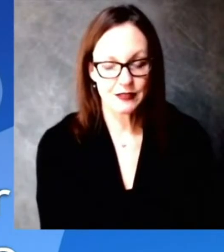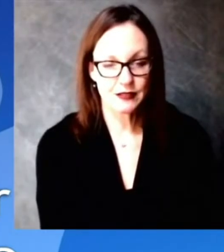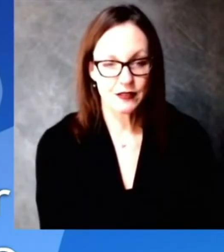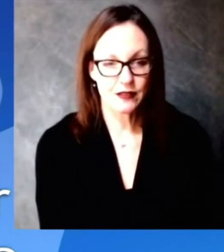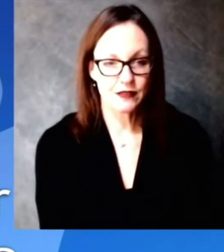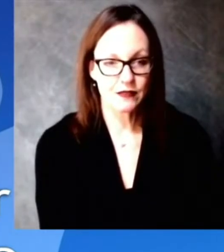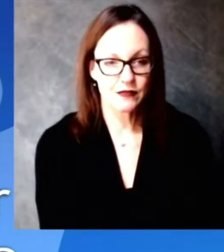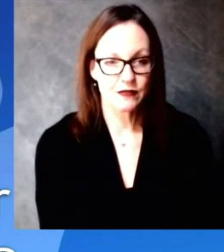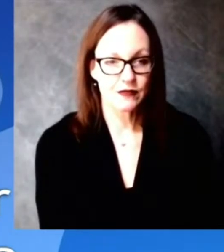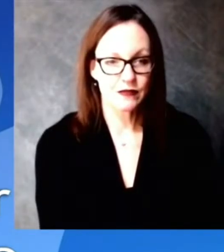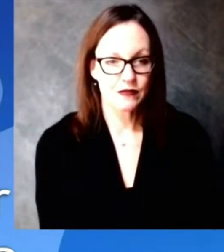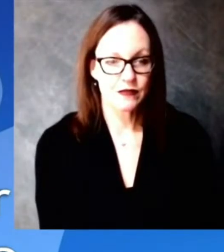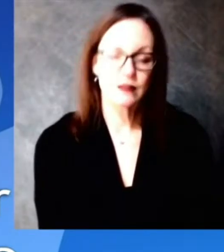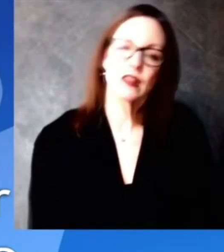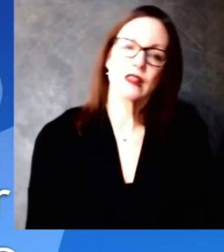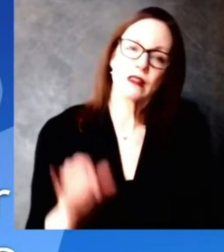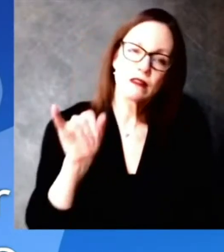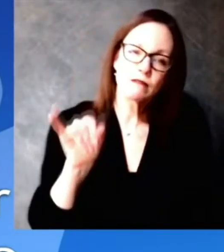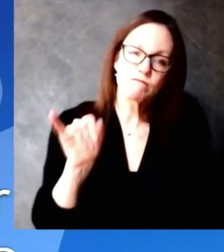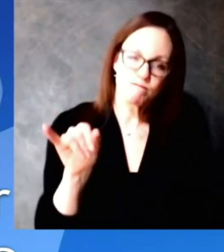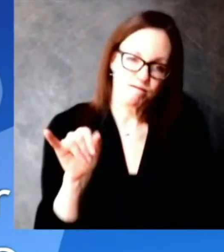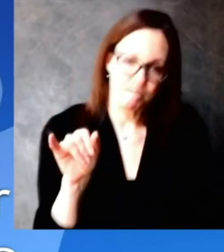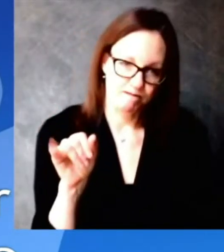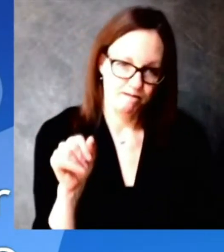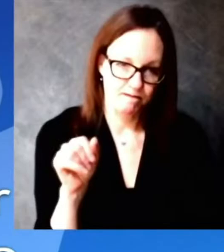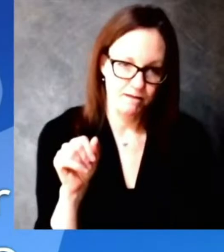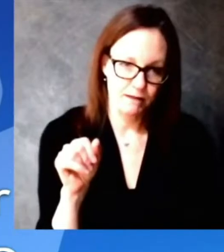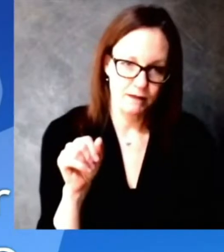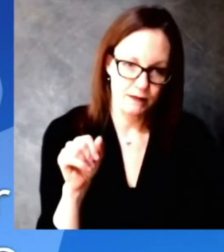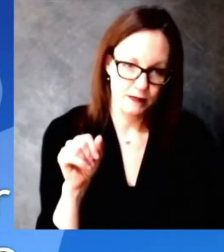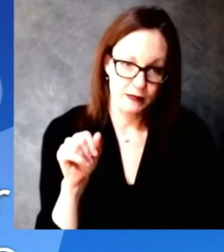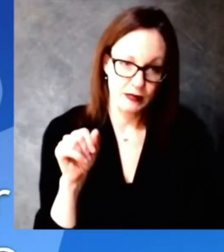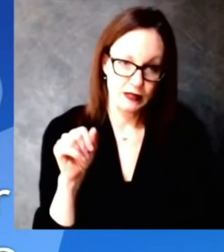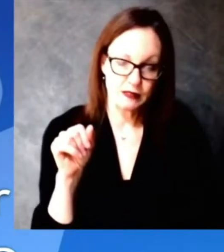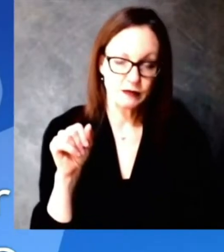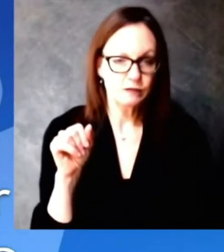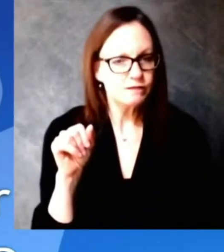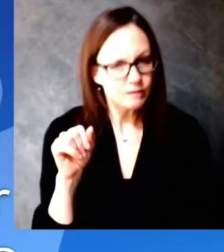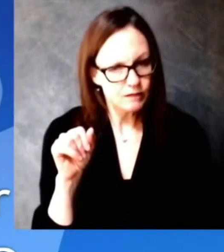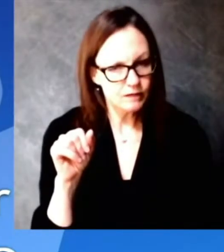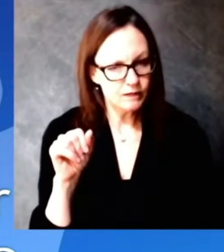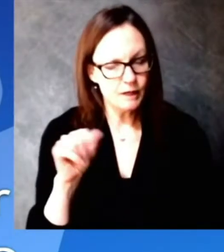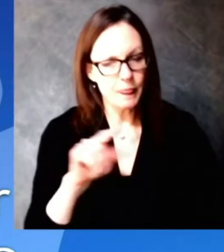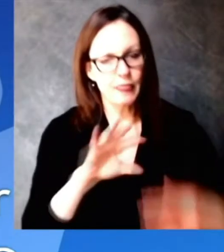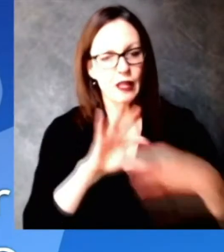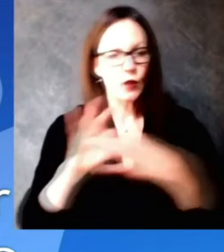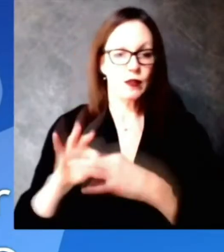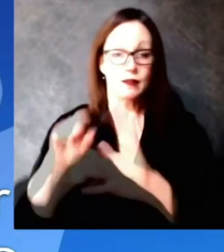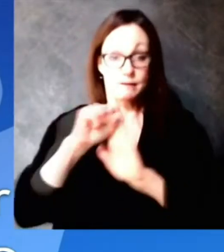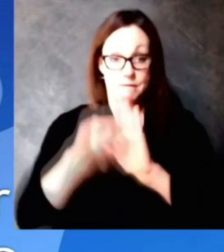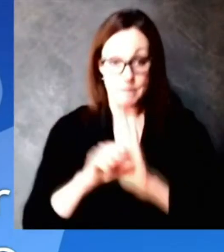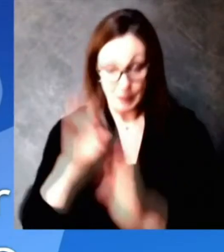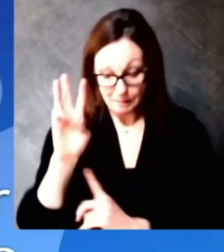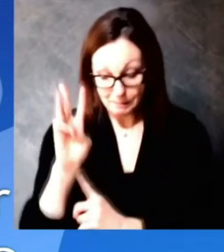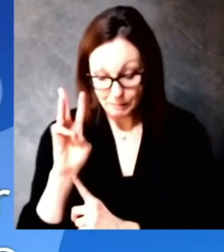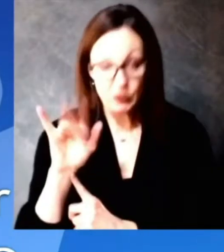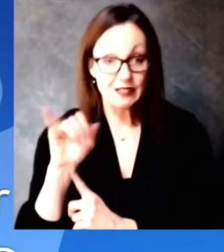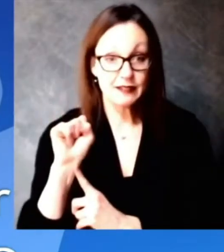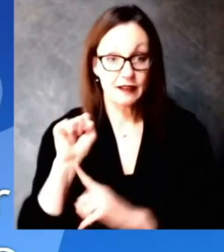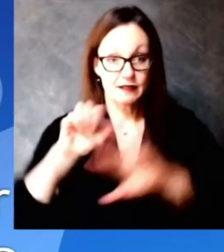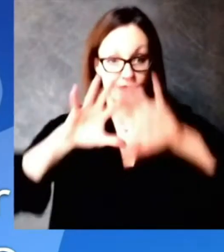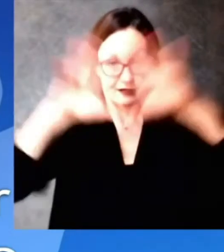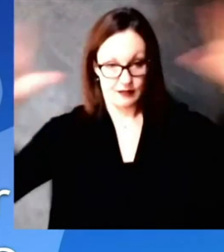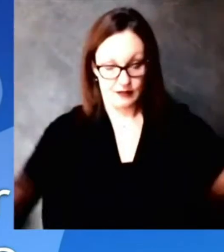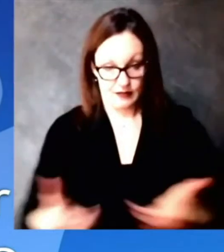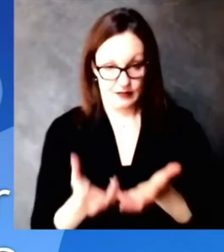when the Walgreens is in Wisconsin will actually have doses in hand ready to get shots into arms? And are you